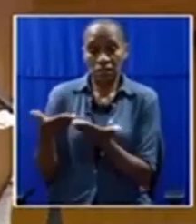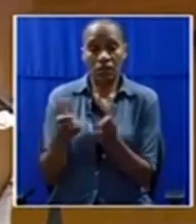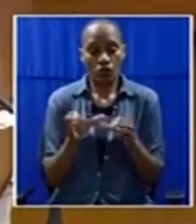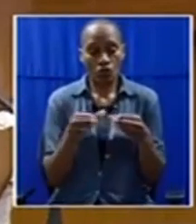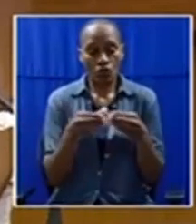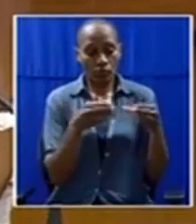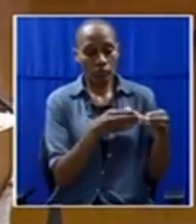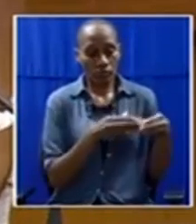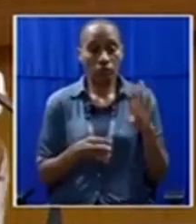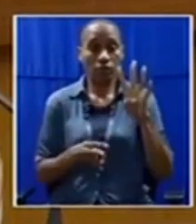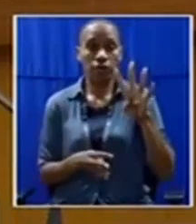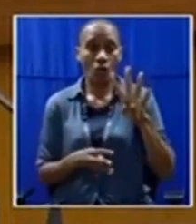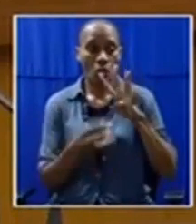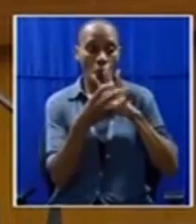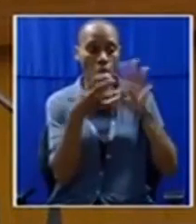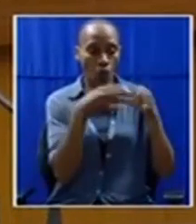committees.